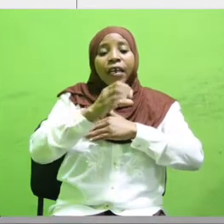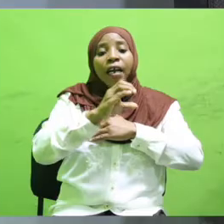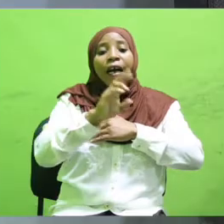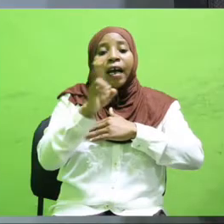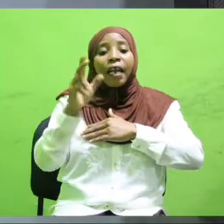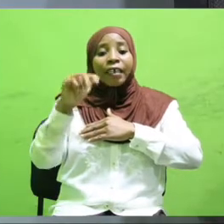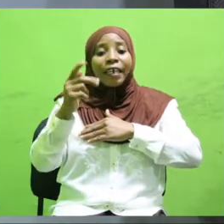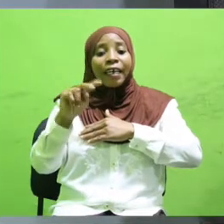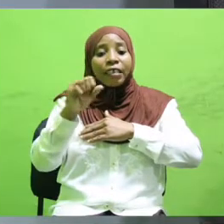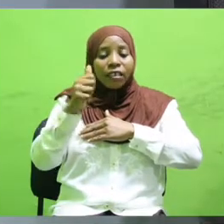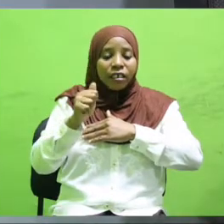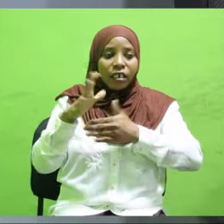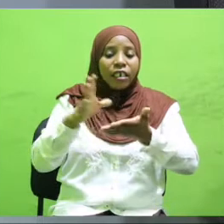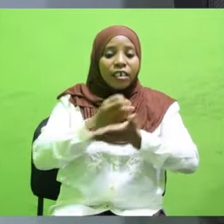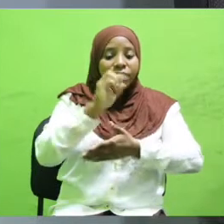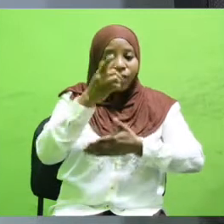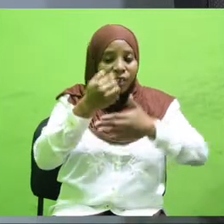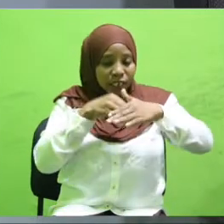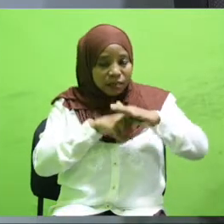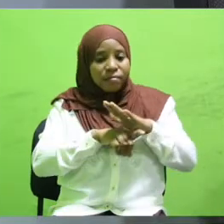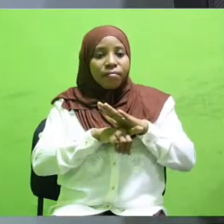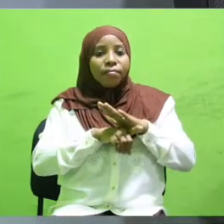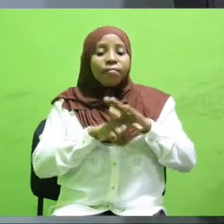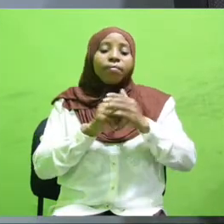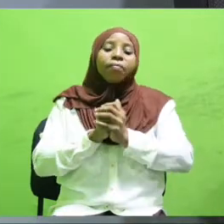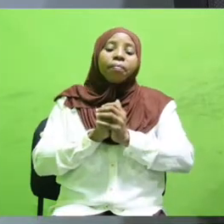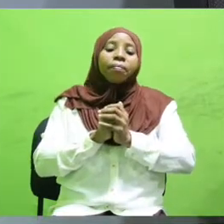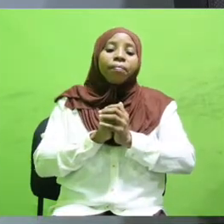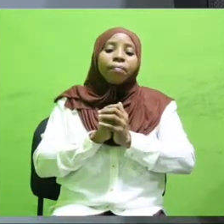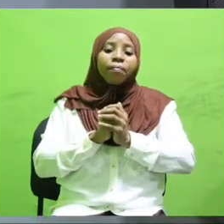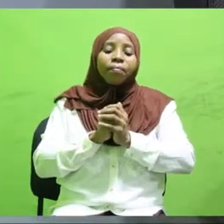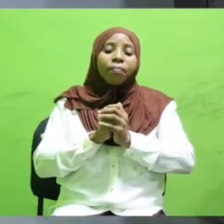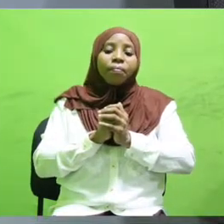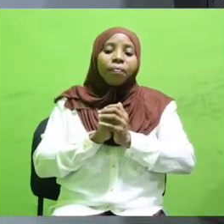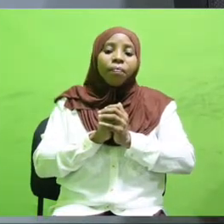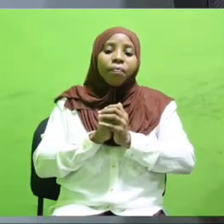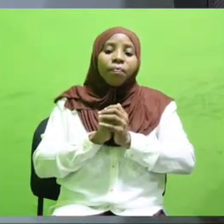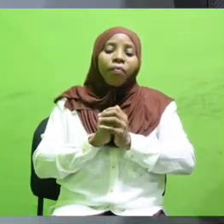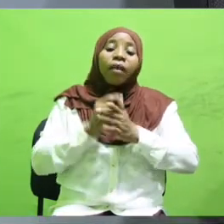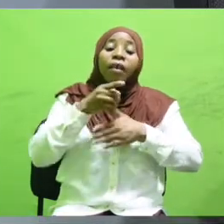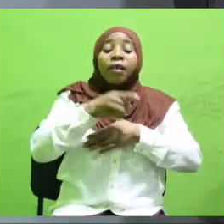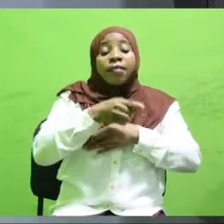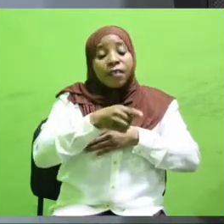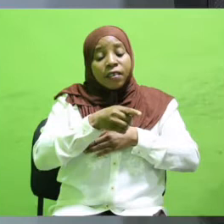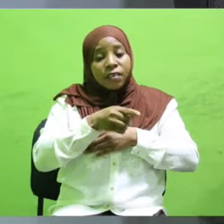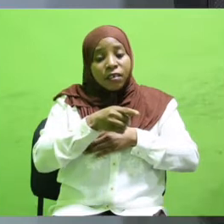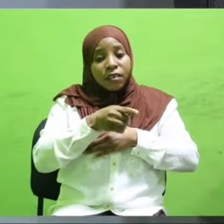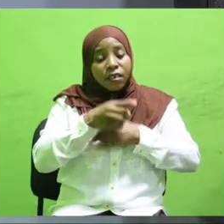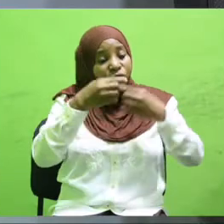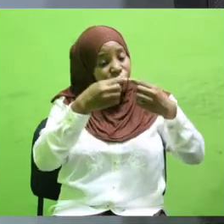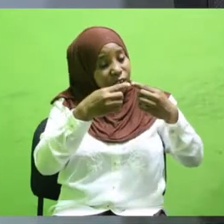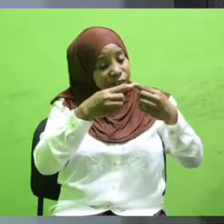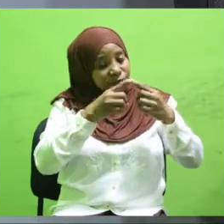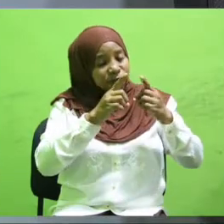some characteristics which are common in all of them. So you should just write the characteristics which